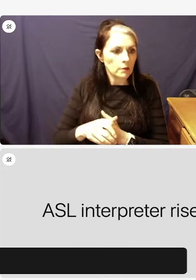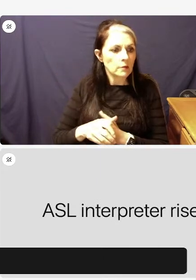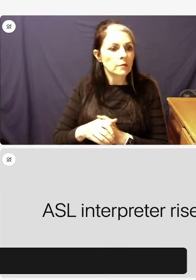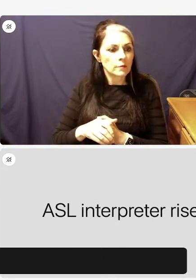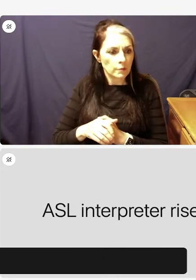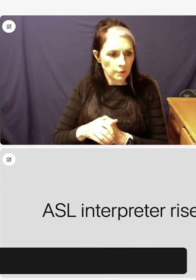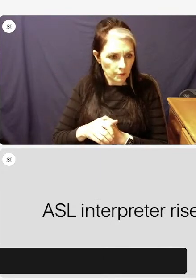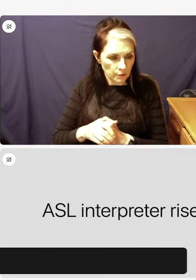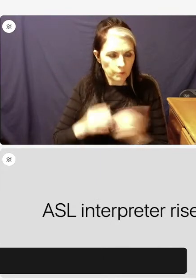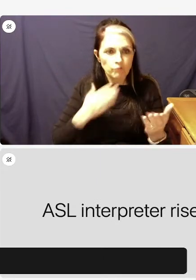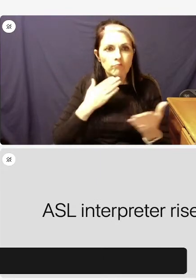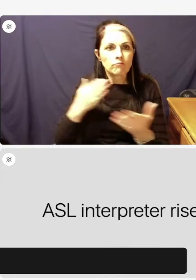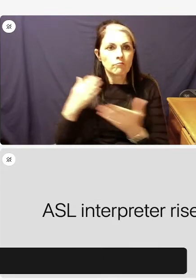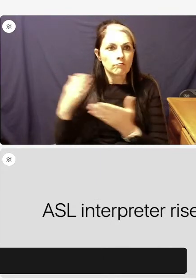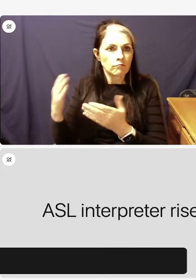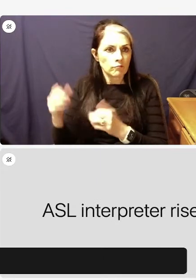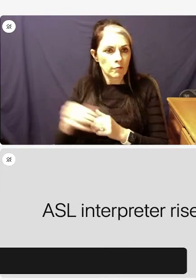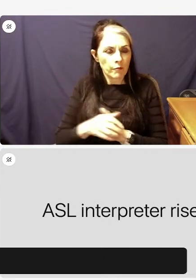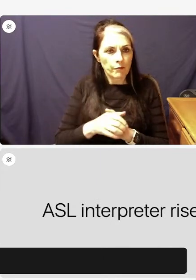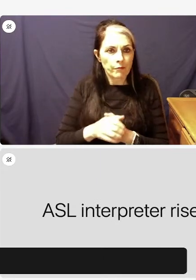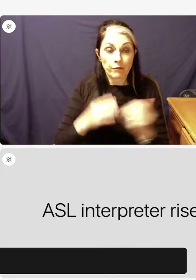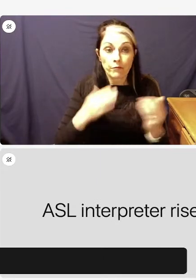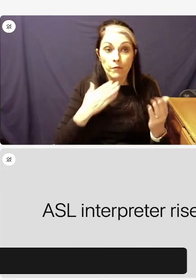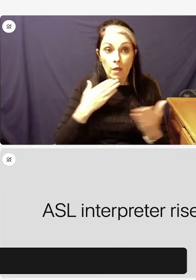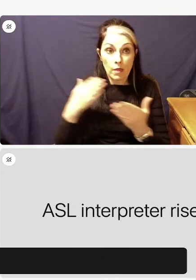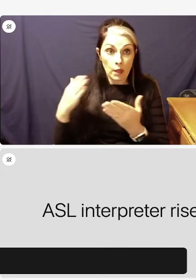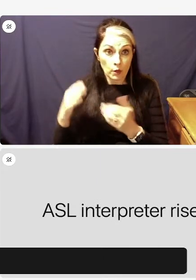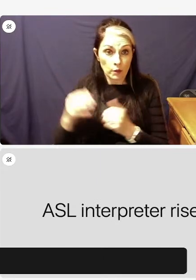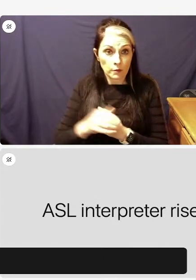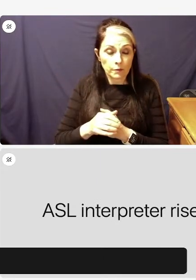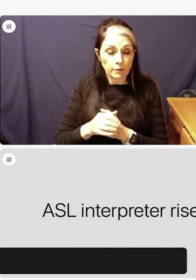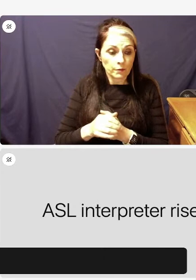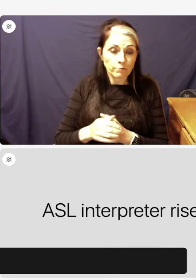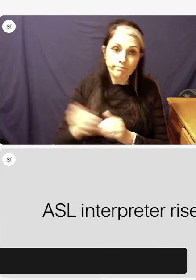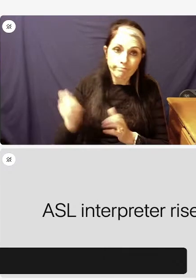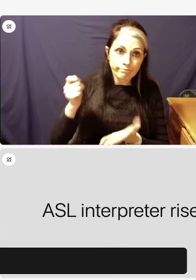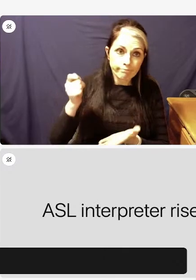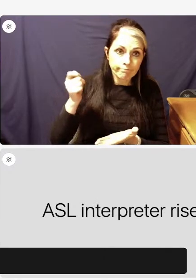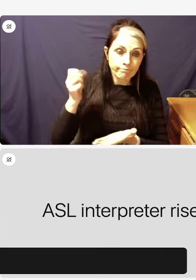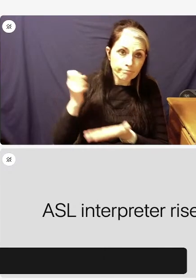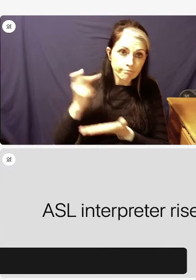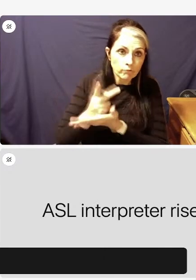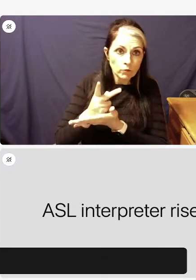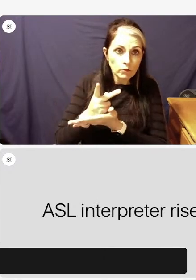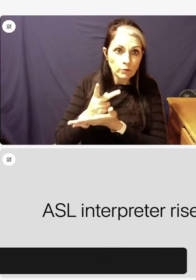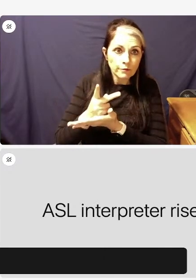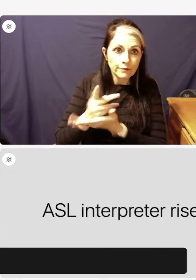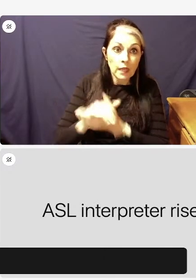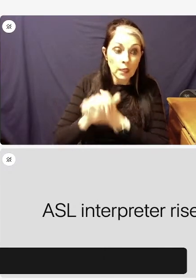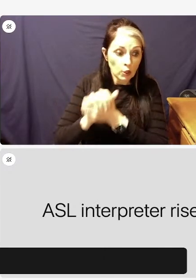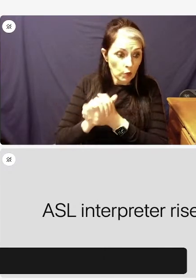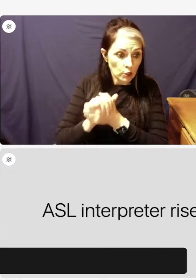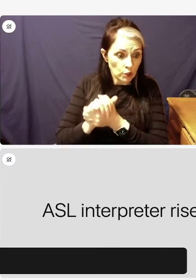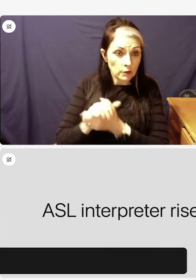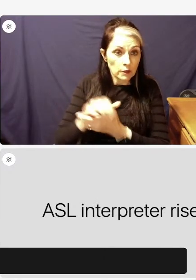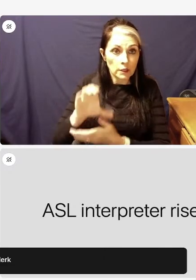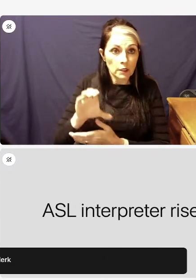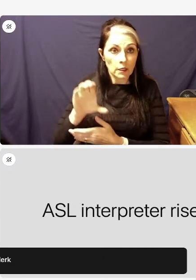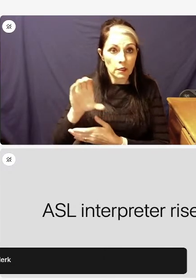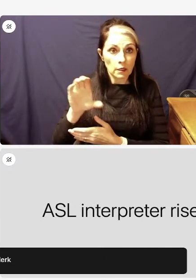thank you great thank you for that uh motion is approved so mr barr congratulations for being our clerk for the